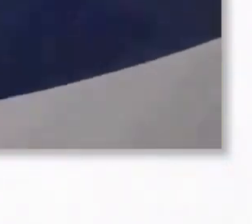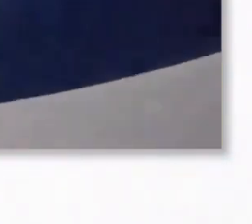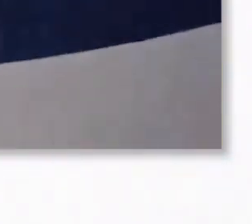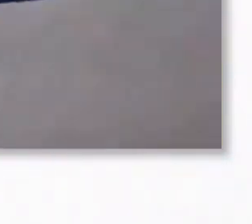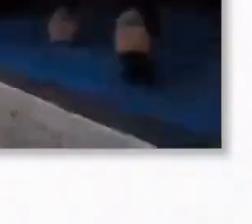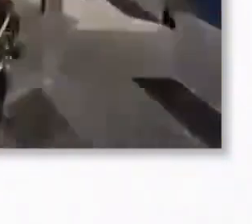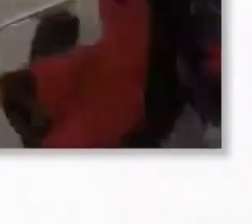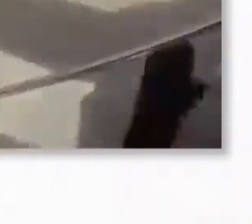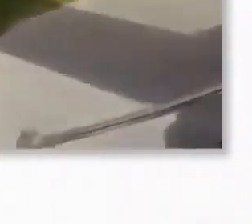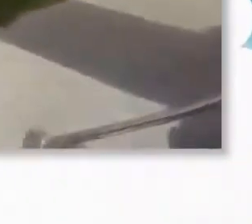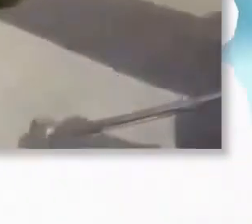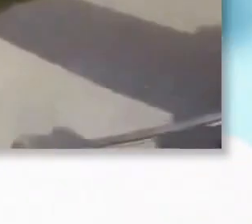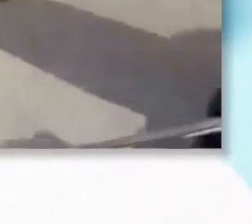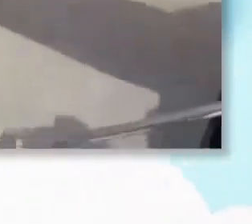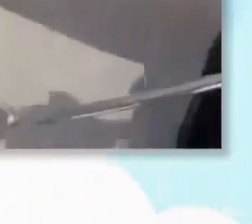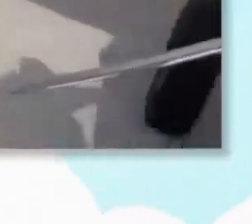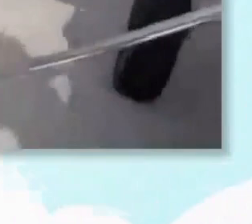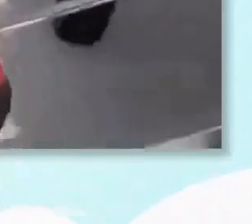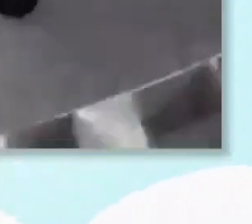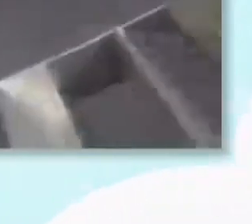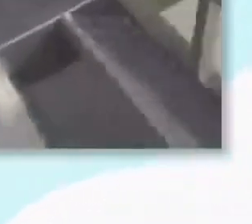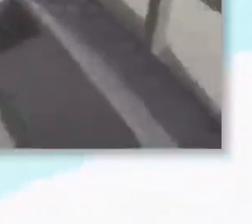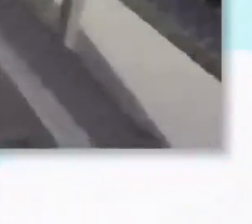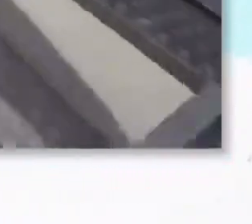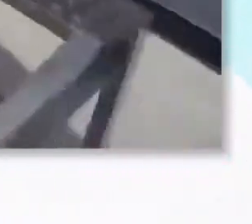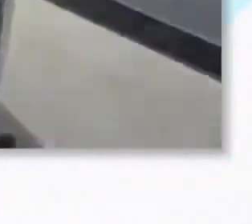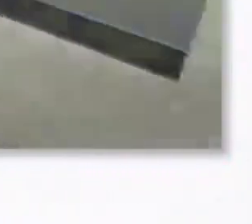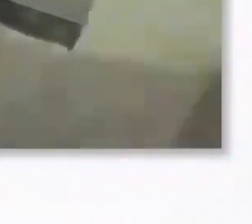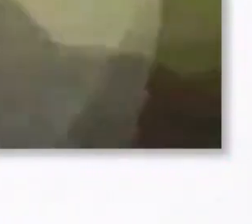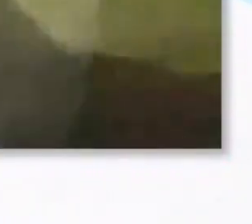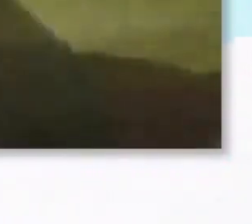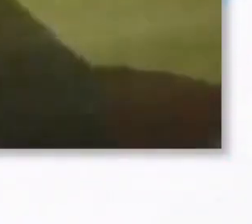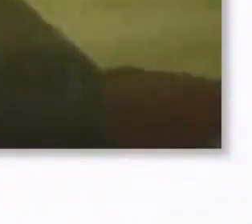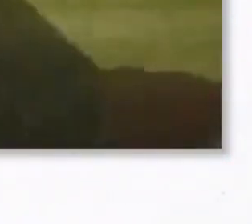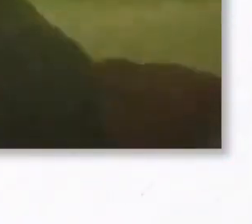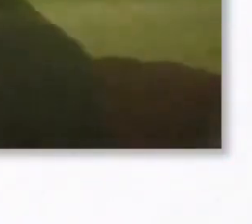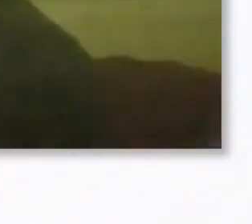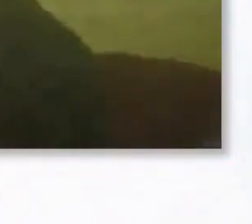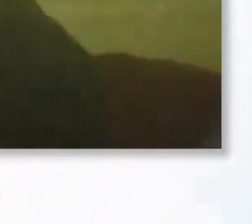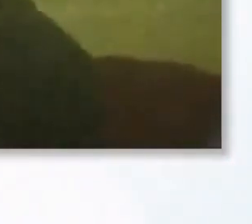Thank you.